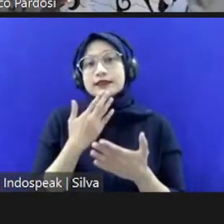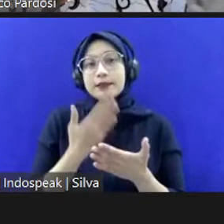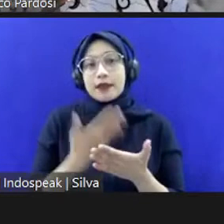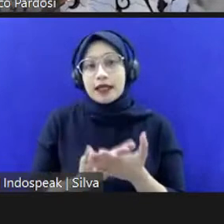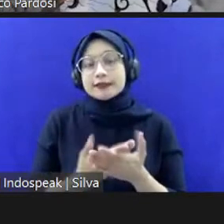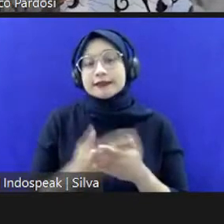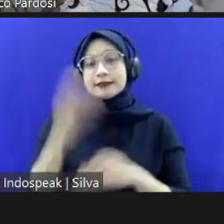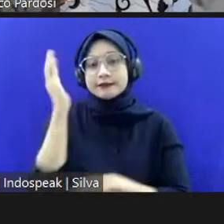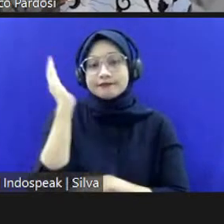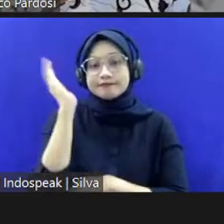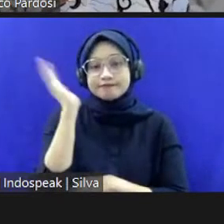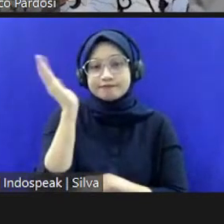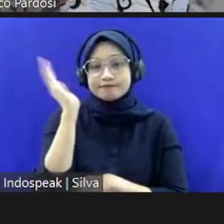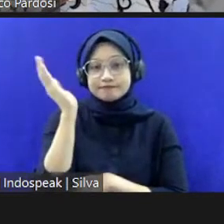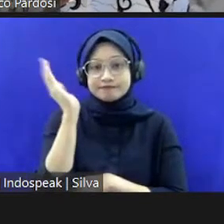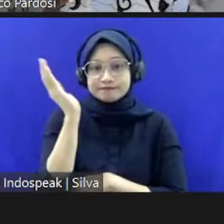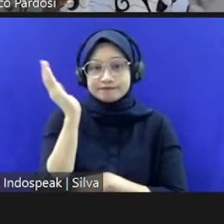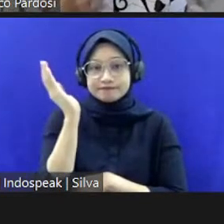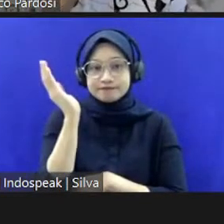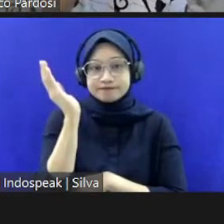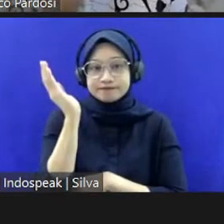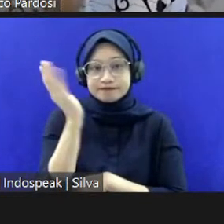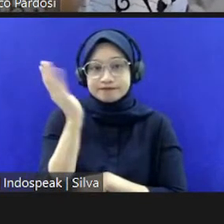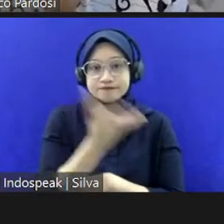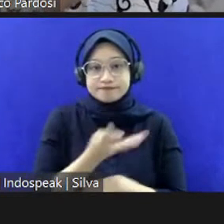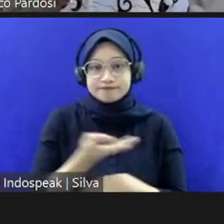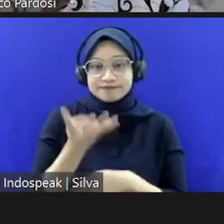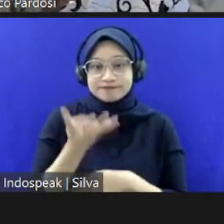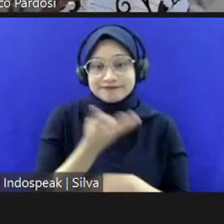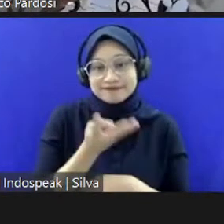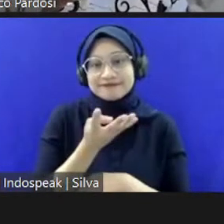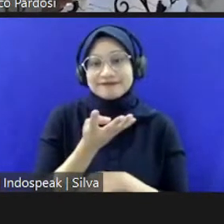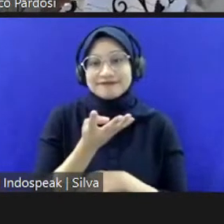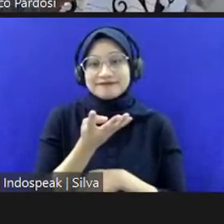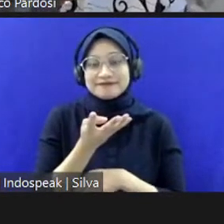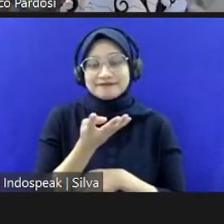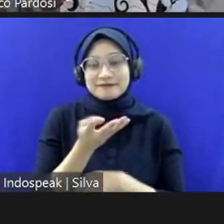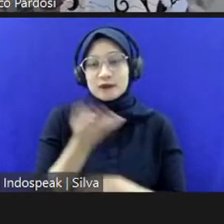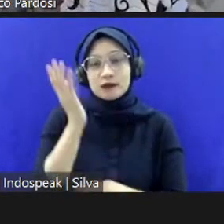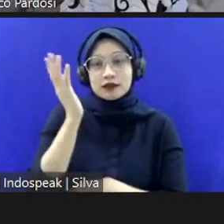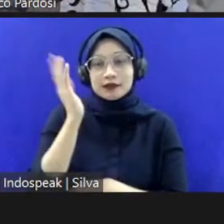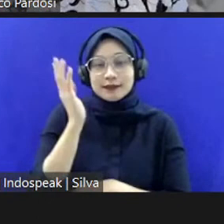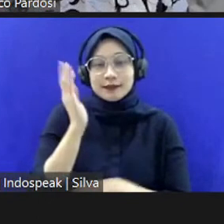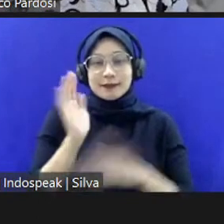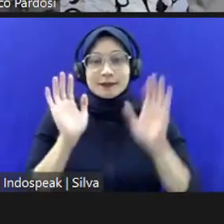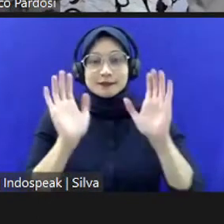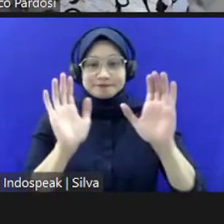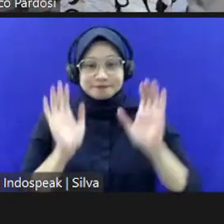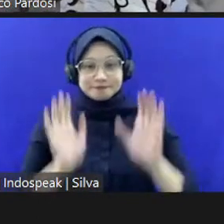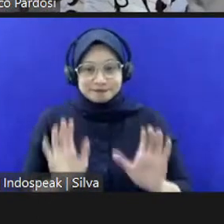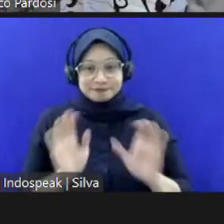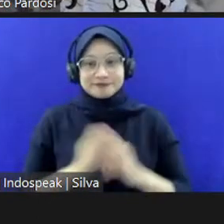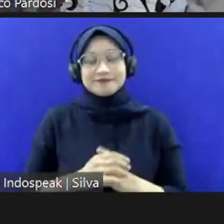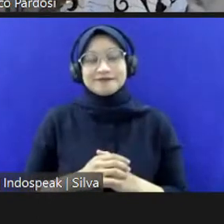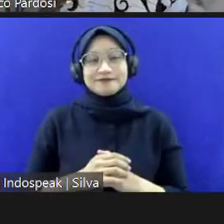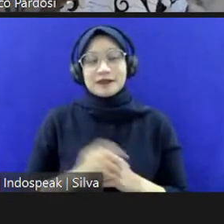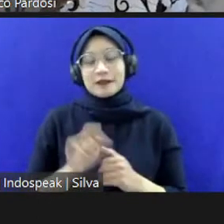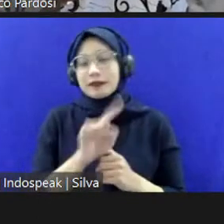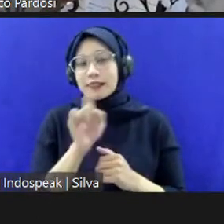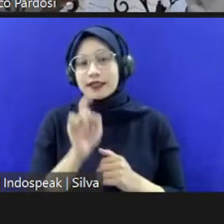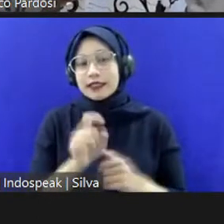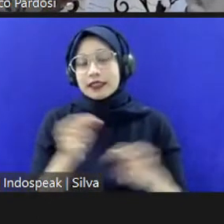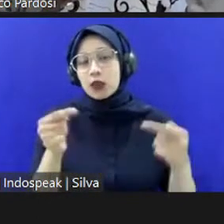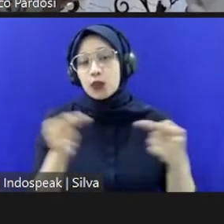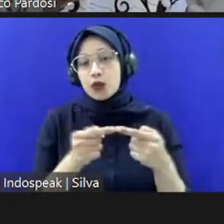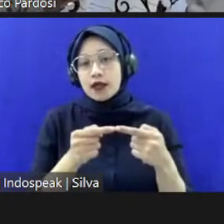presenter. All of the presentation were very amazing. And my question is related